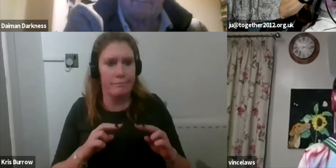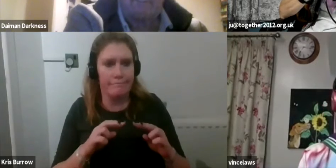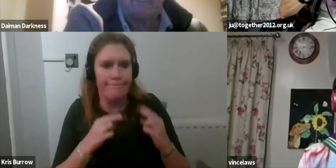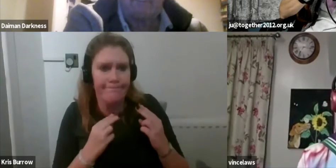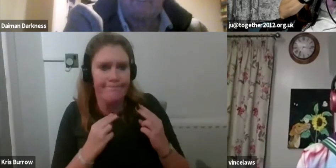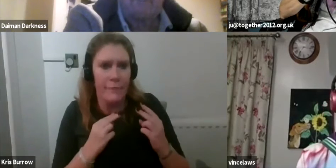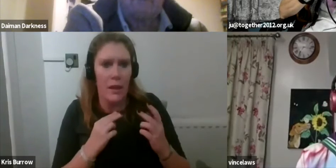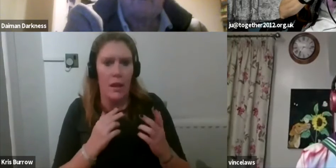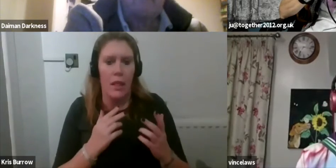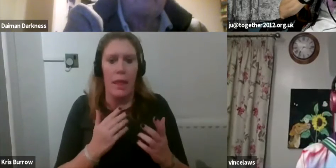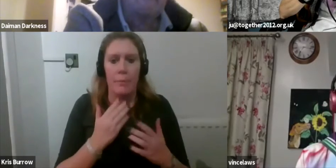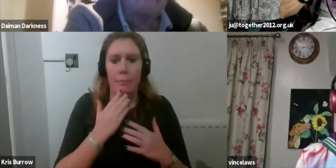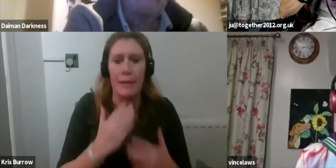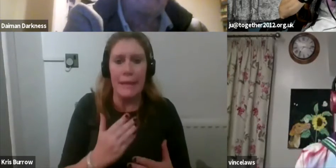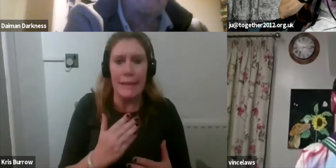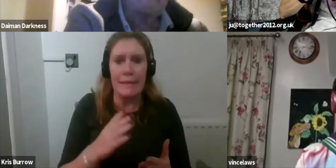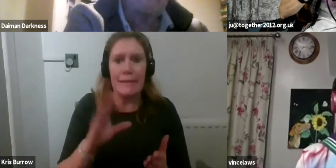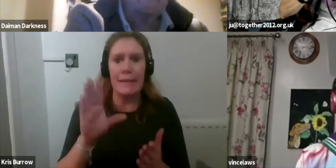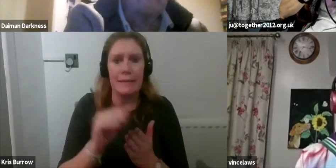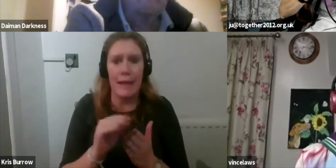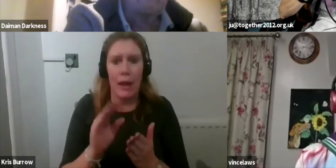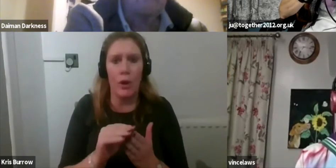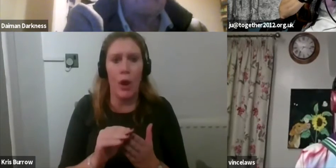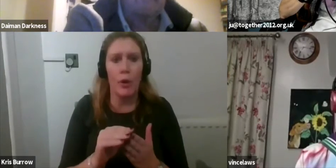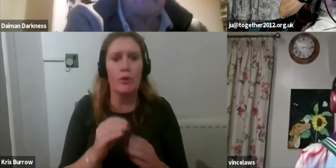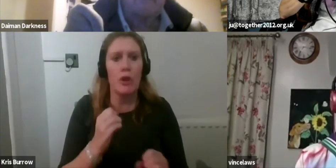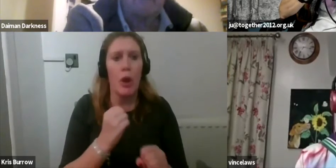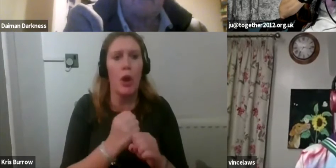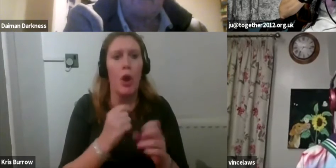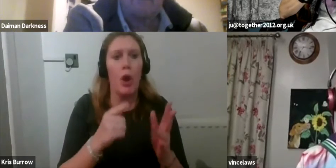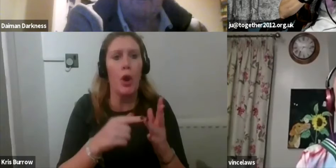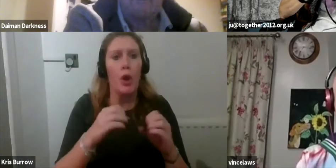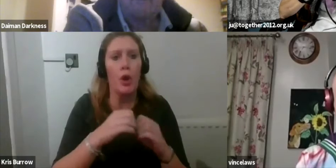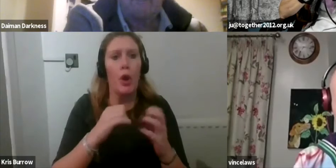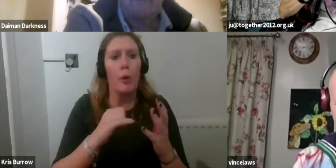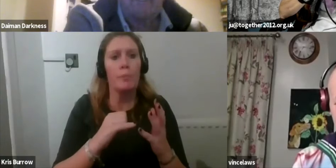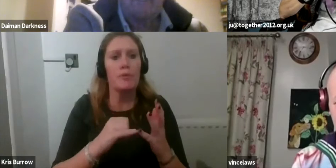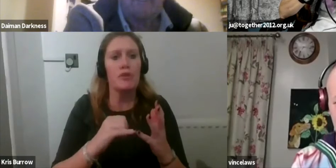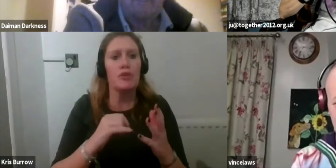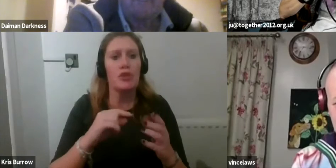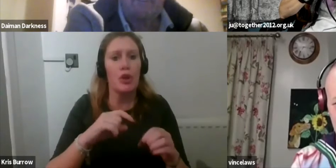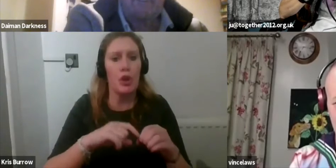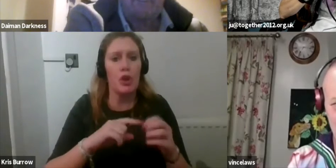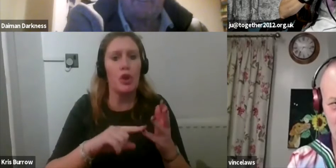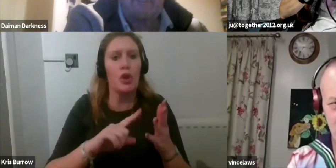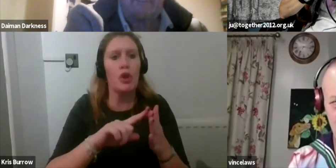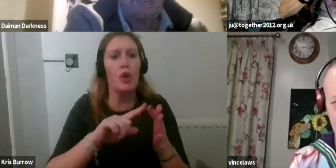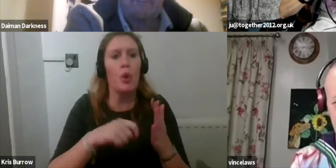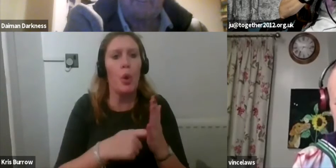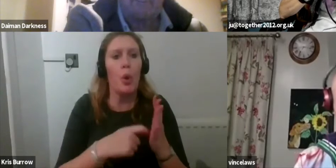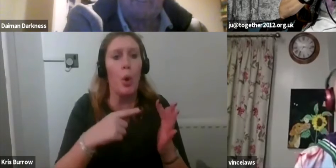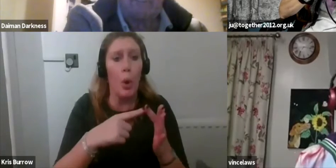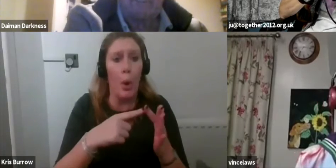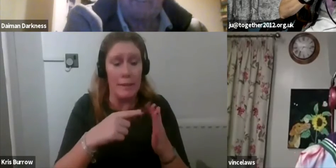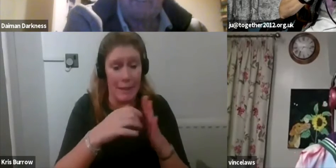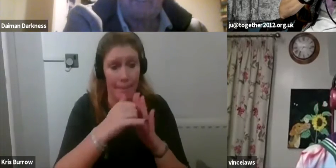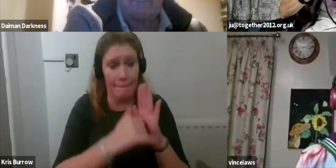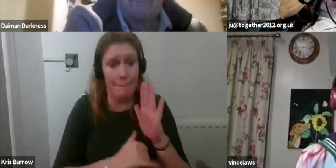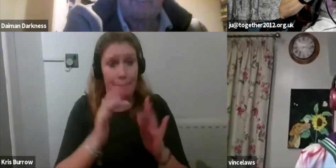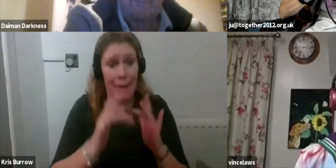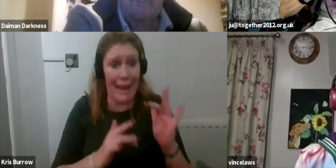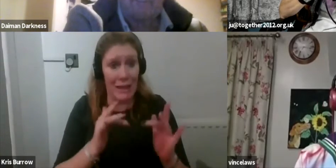can download his pamphlet on which involves being able to make all sorts of placards and things in the spirit of